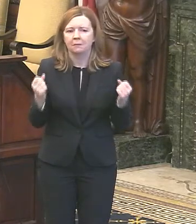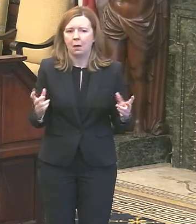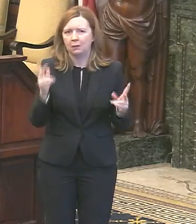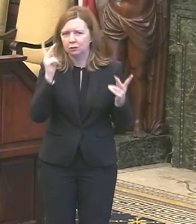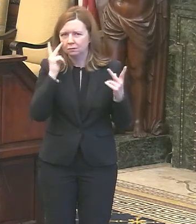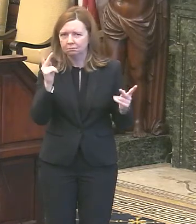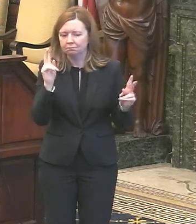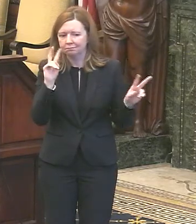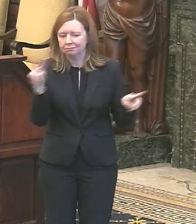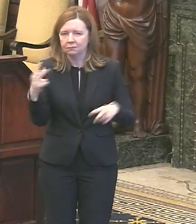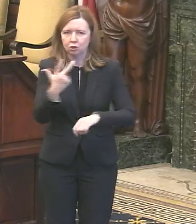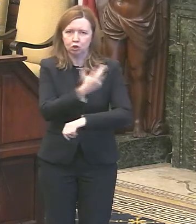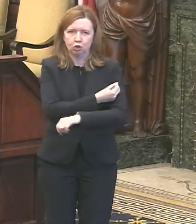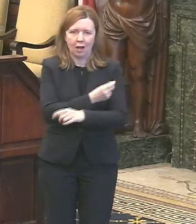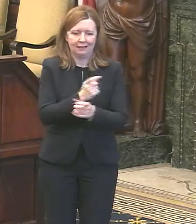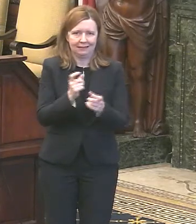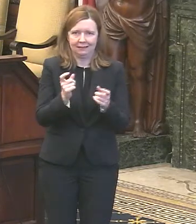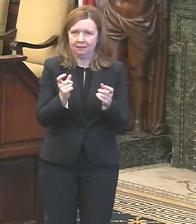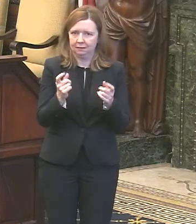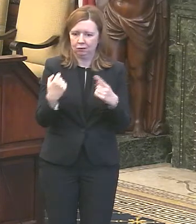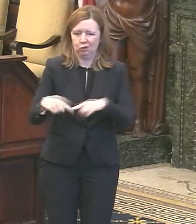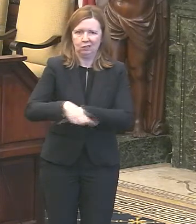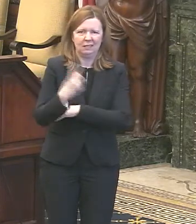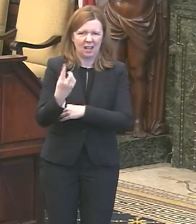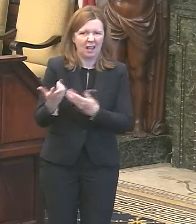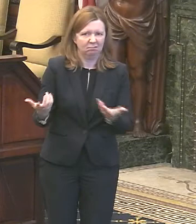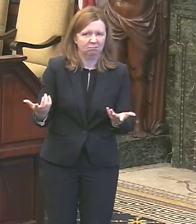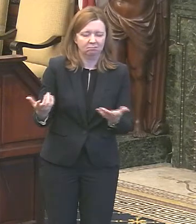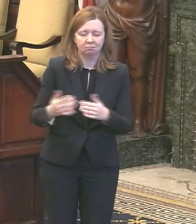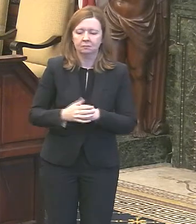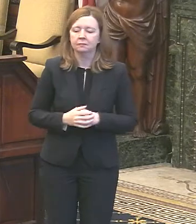seeing in terms of shots given at those sites over the past week or so.